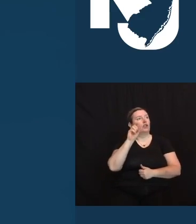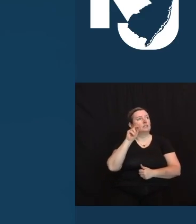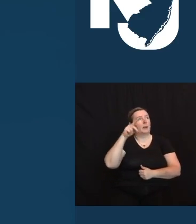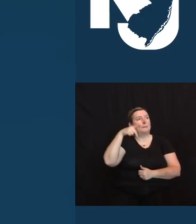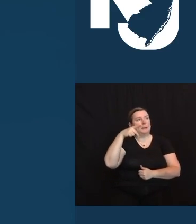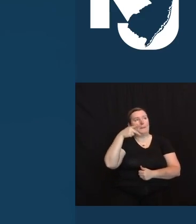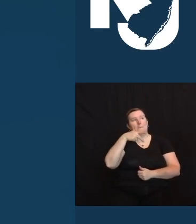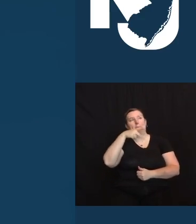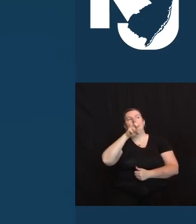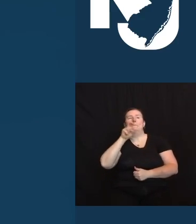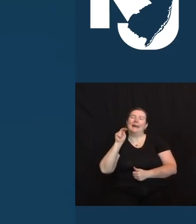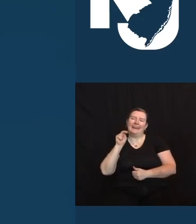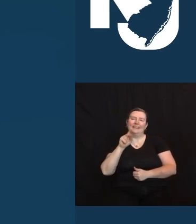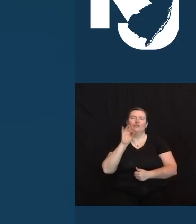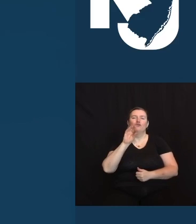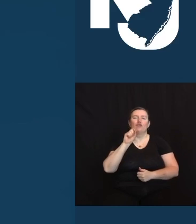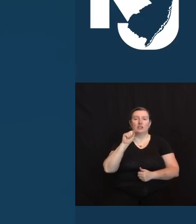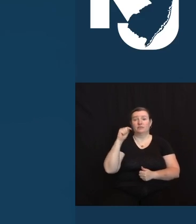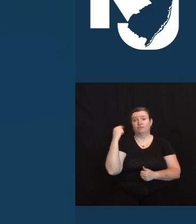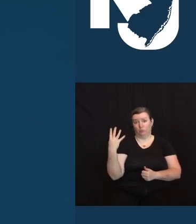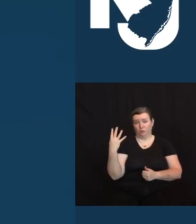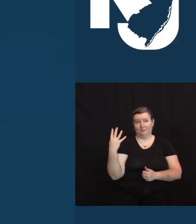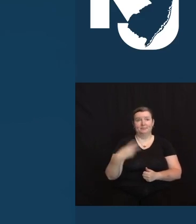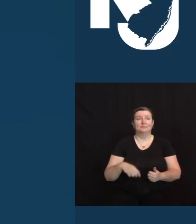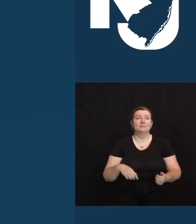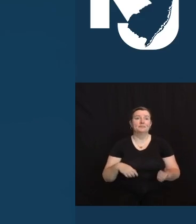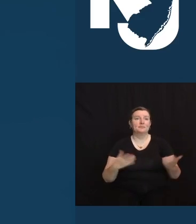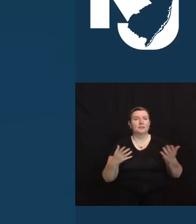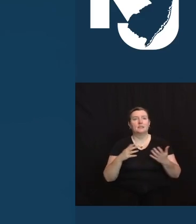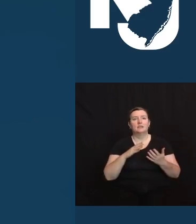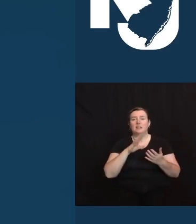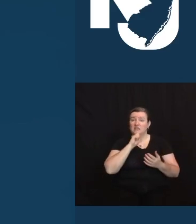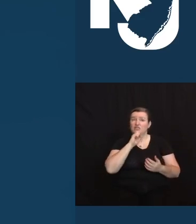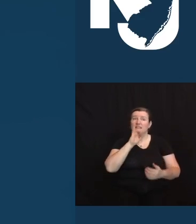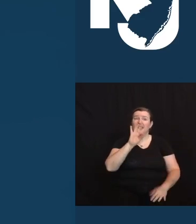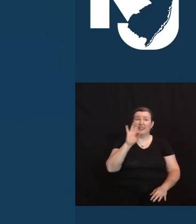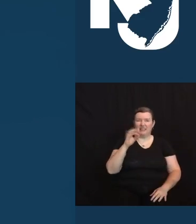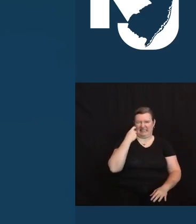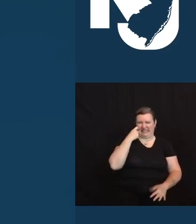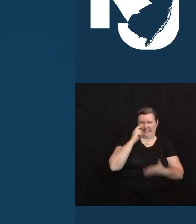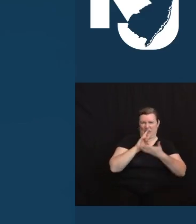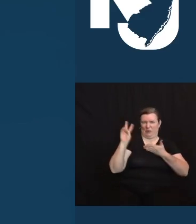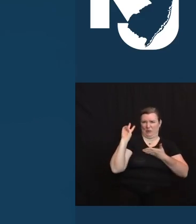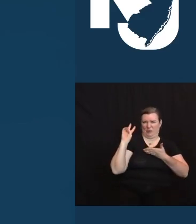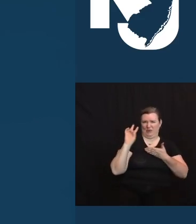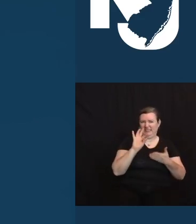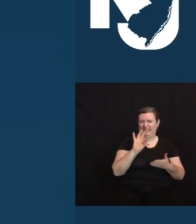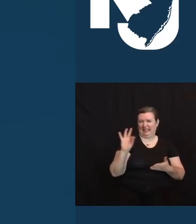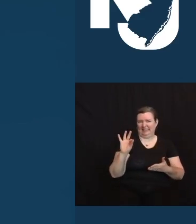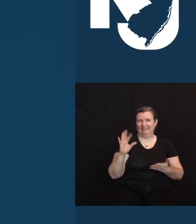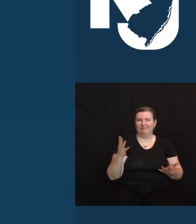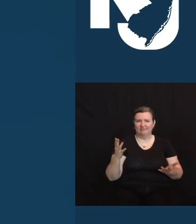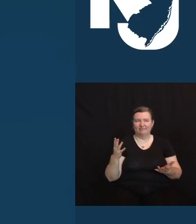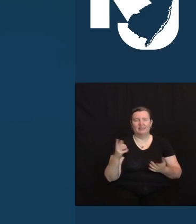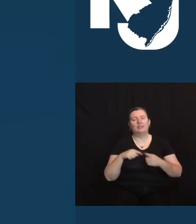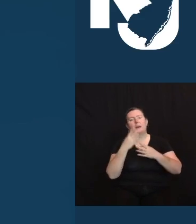Frost IV. He had turned 99 years old just a few weeks before he passed due to